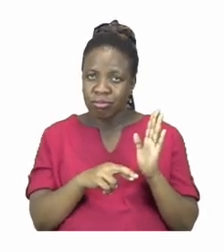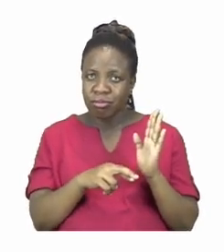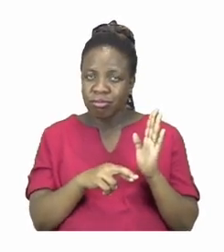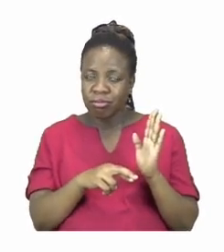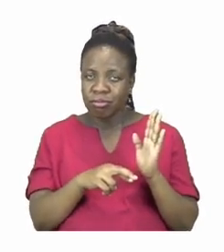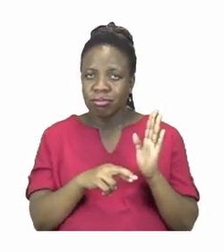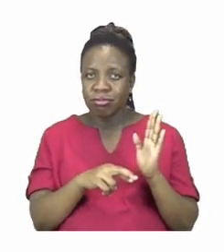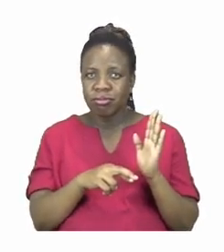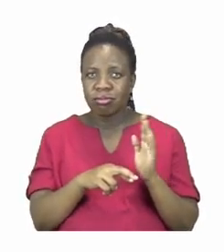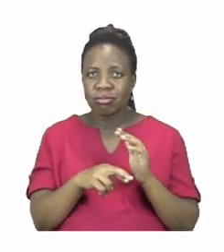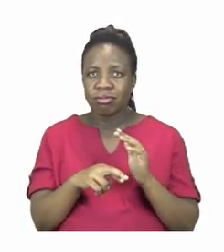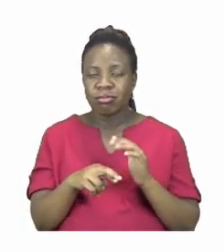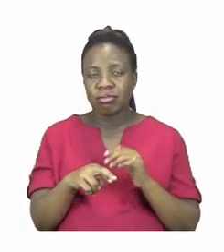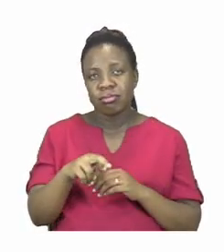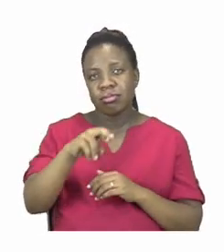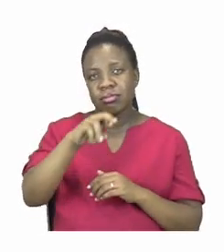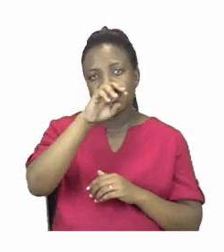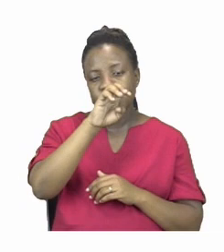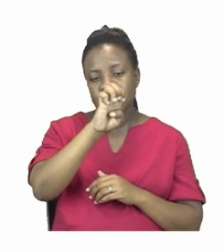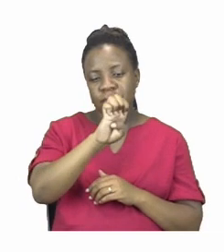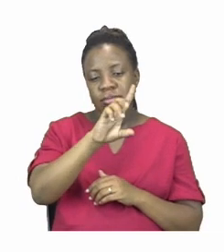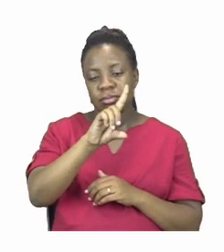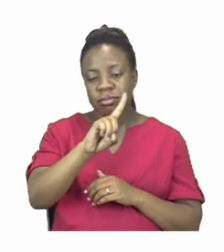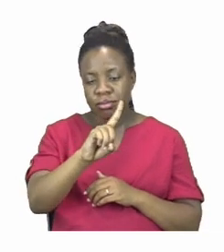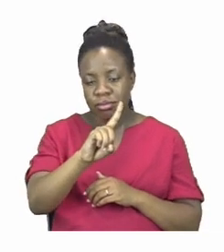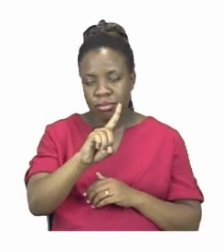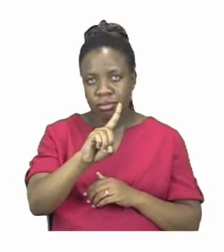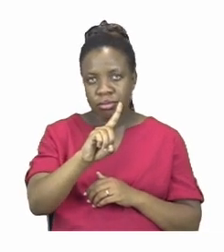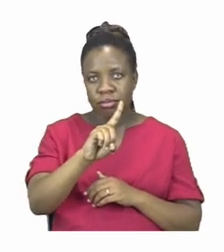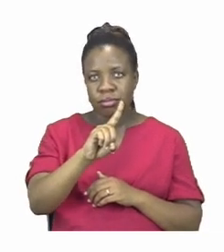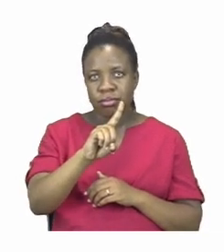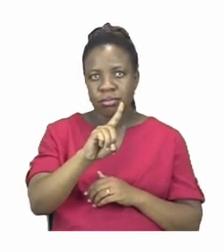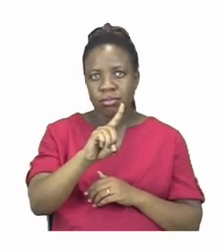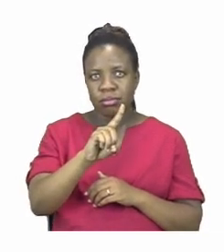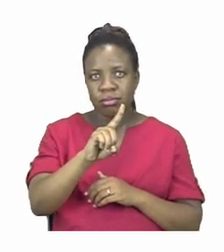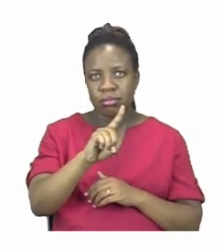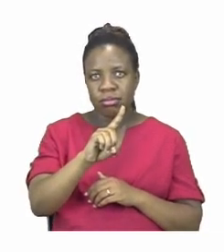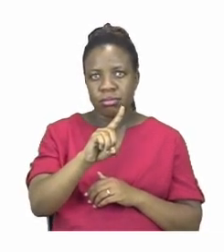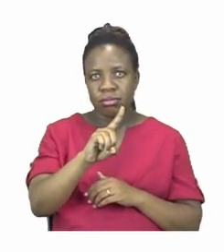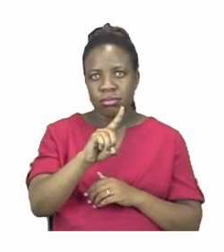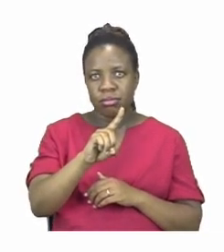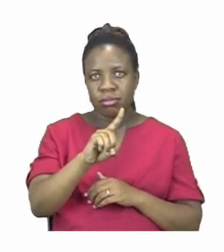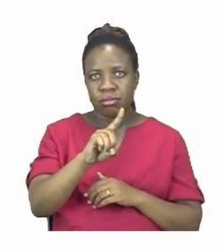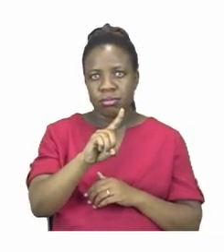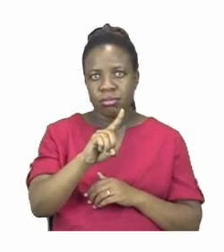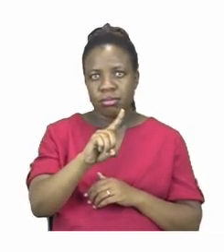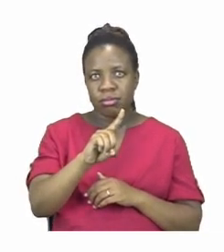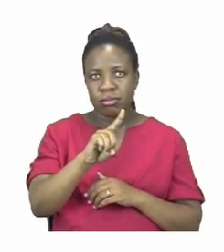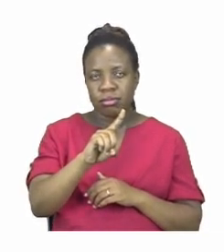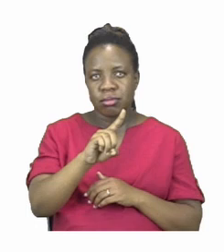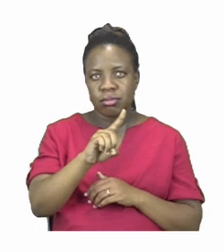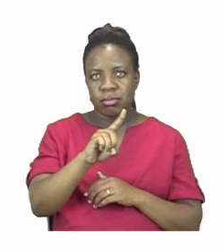we are using ed, we need to make sure that there is no e at the end. For